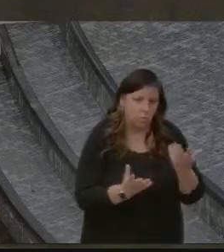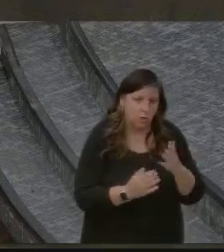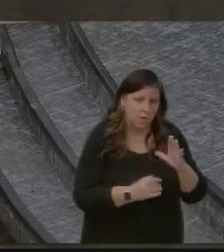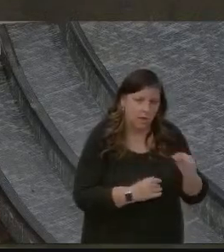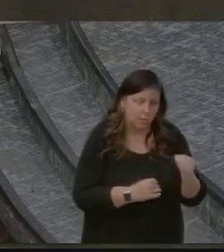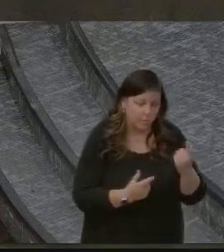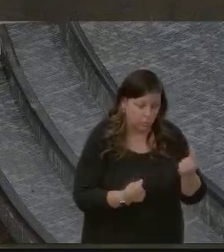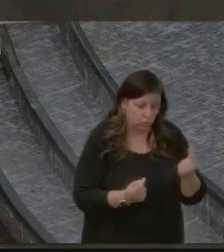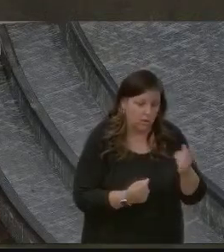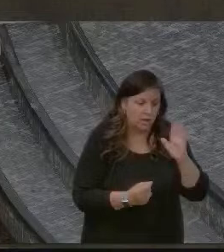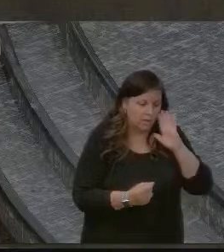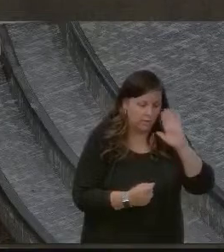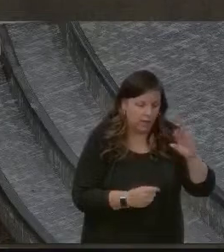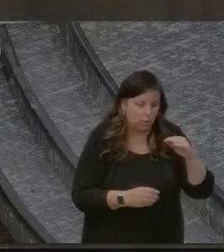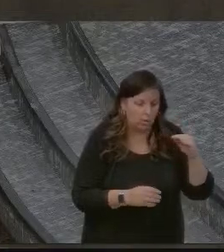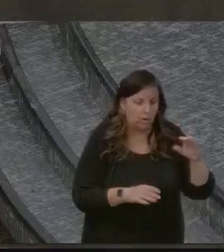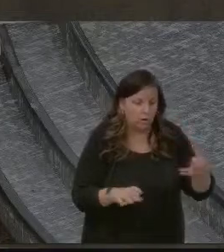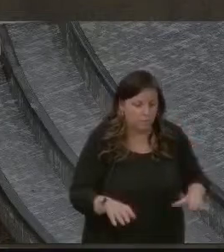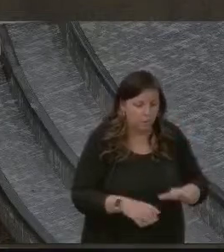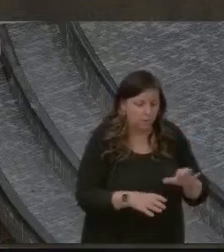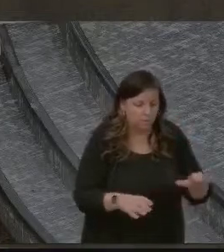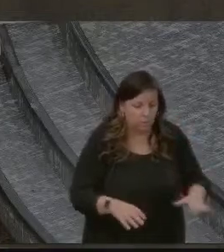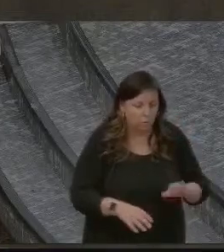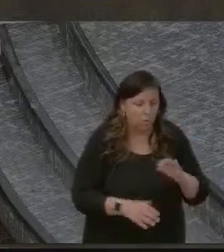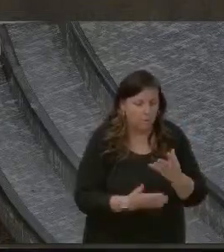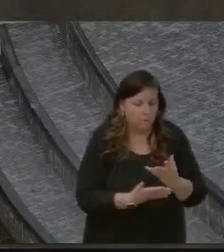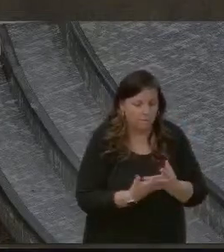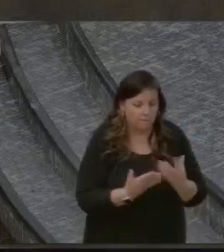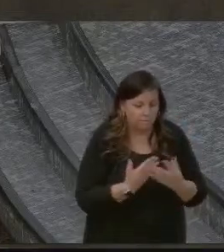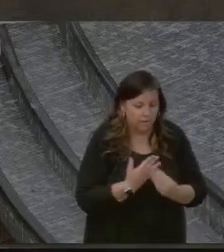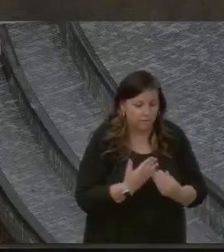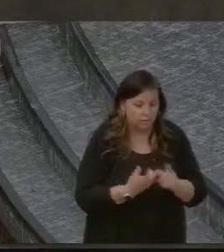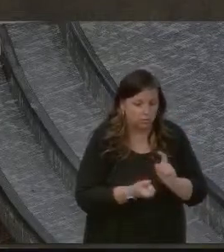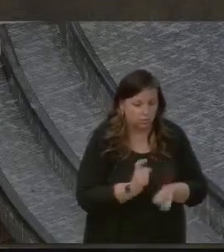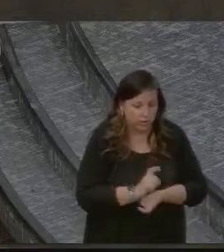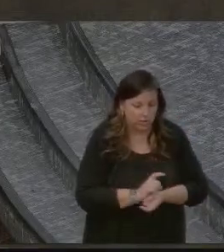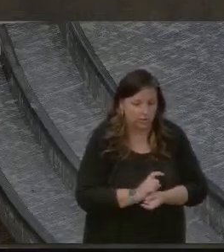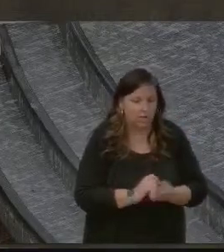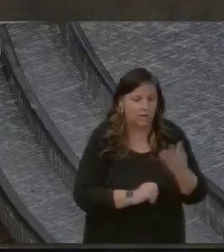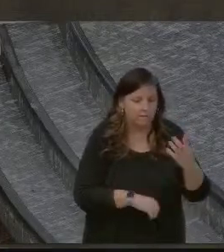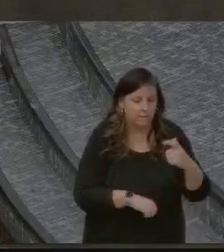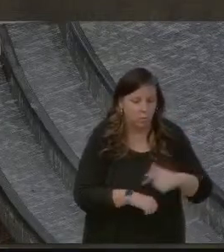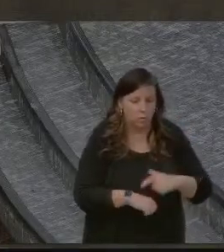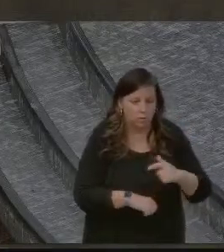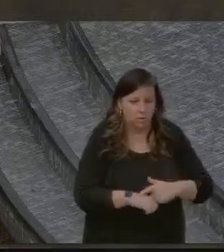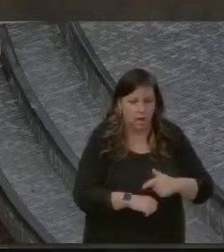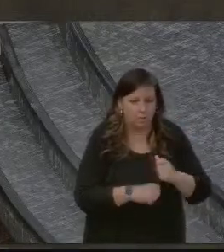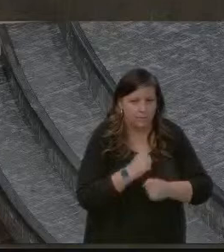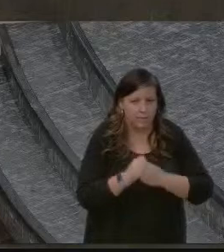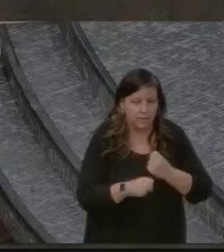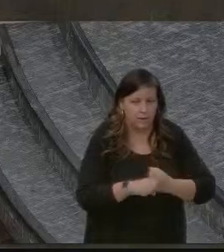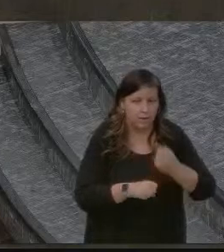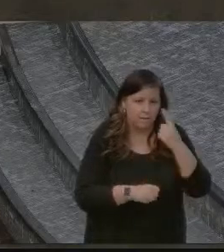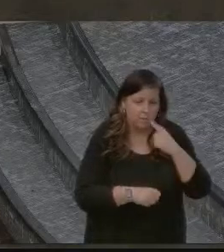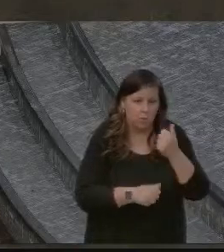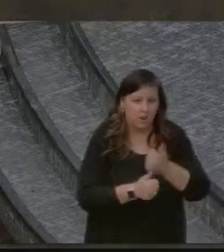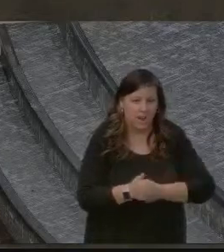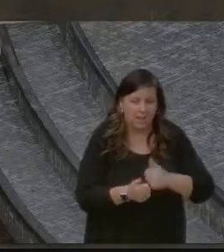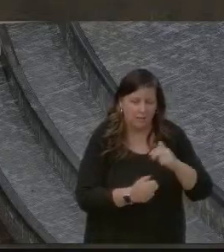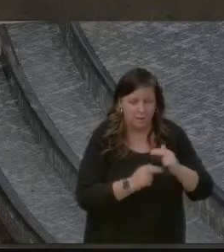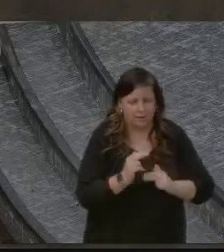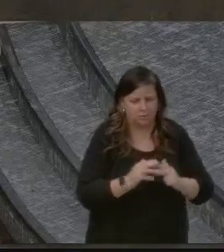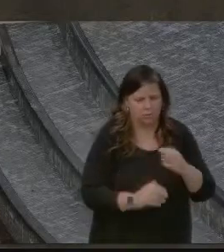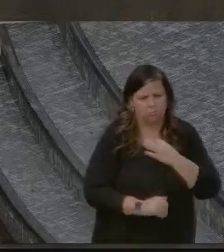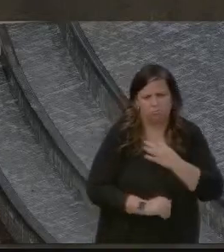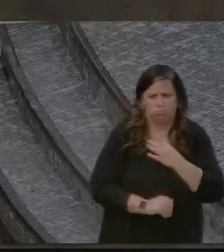will perform filter changes 4 times a year for every building. And so I just wondered